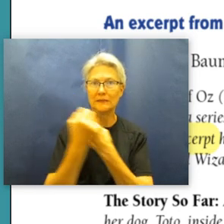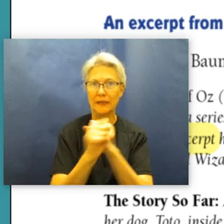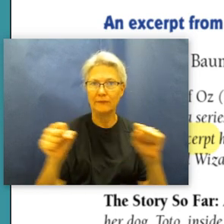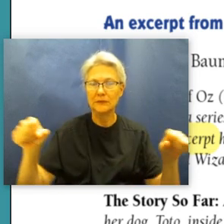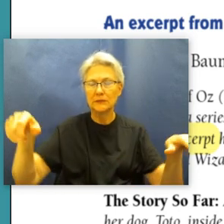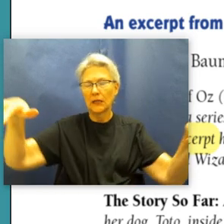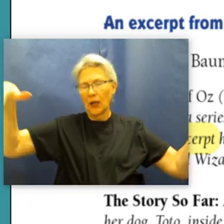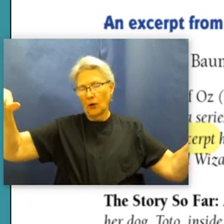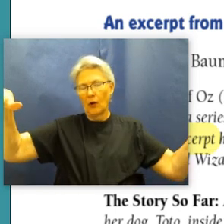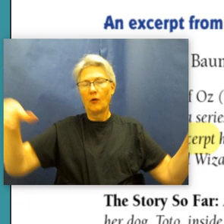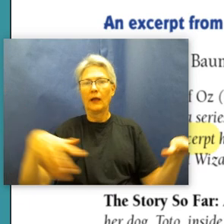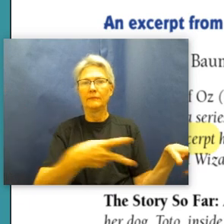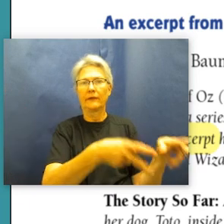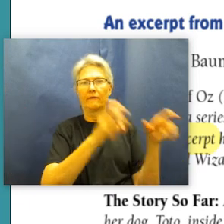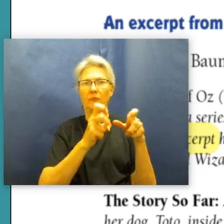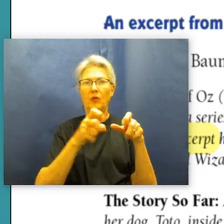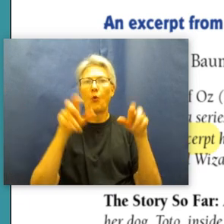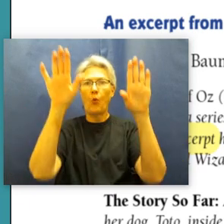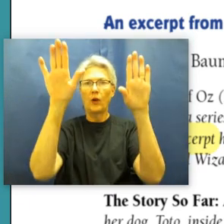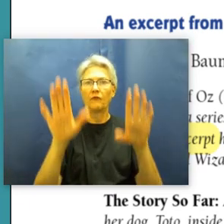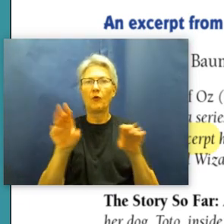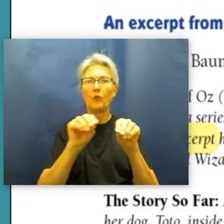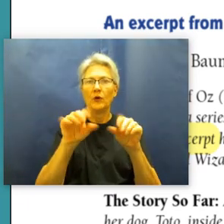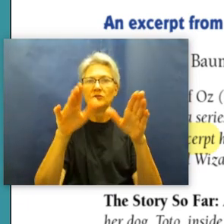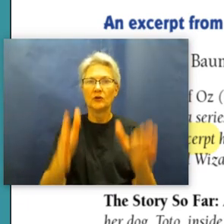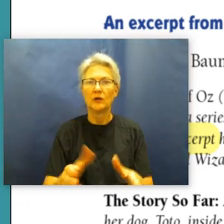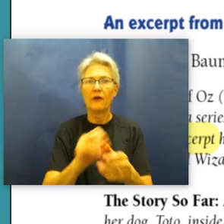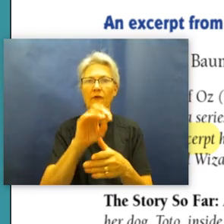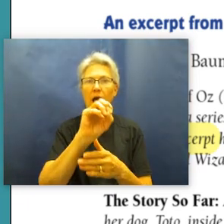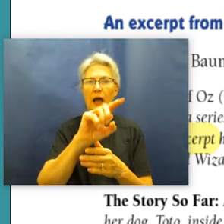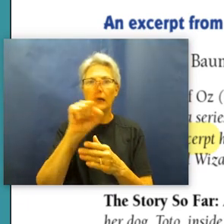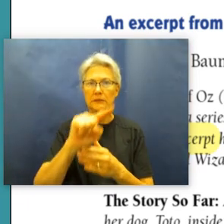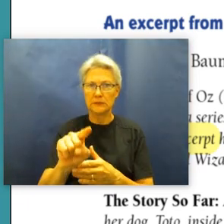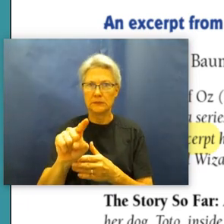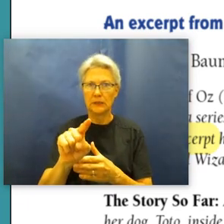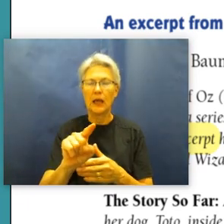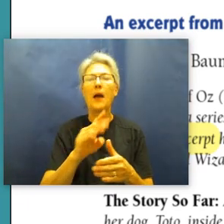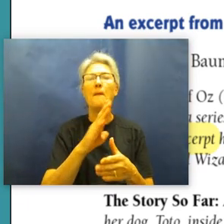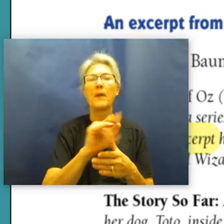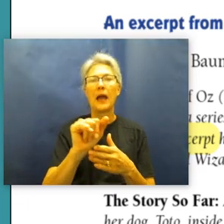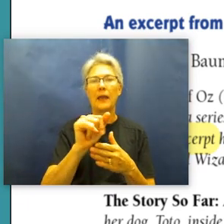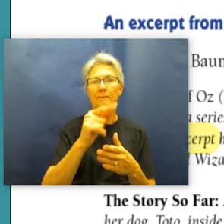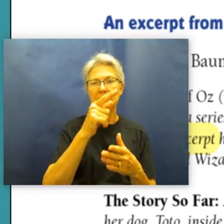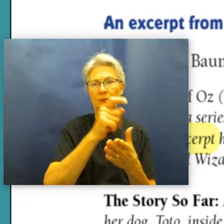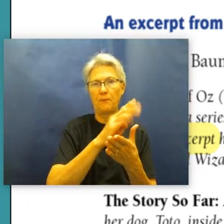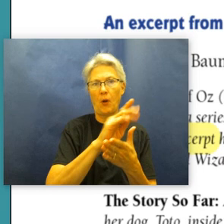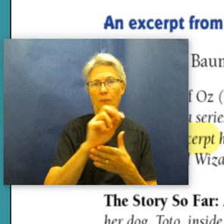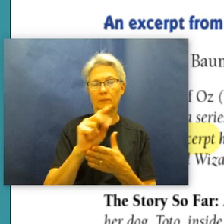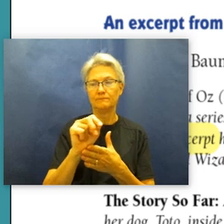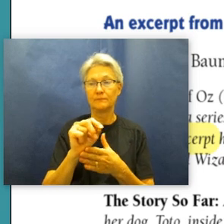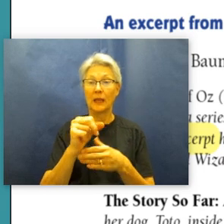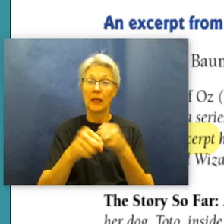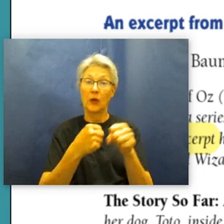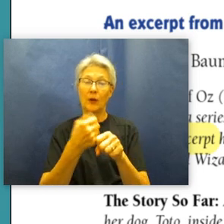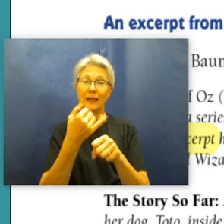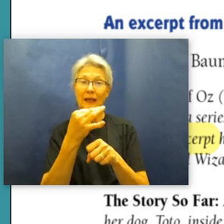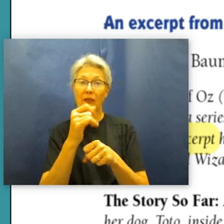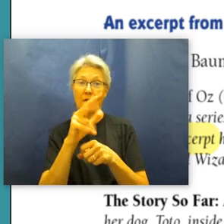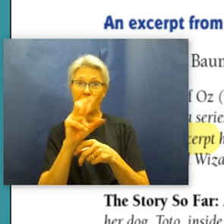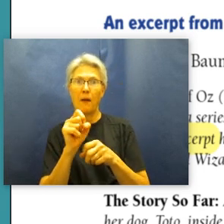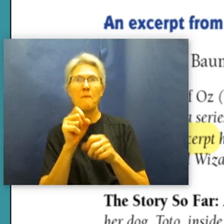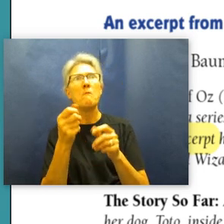Scarecrow, an excerpt from The Wonderful Wizard of Oz by L. Frank Baum. The Wizard of Oz 1939 is one of